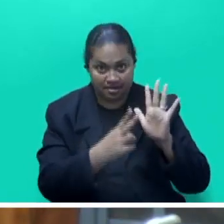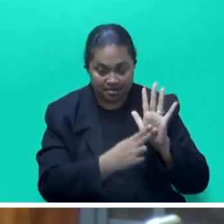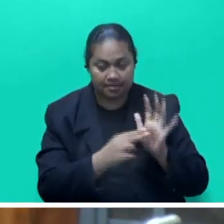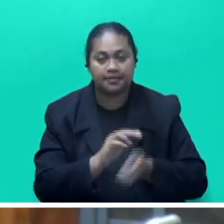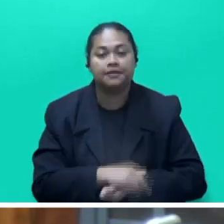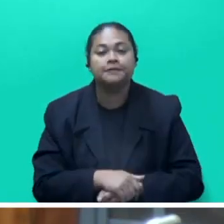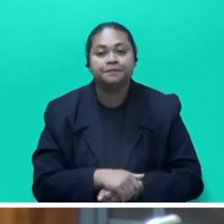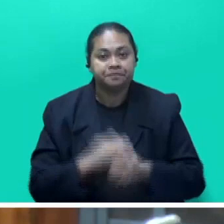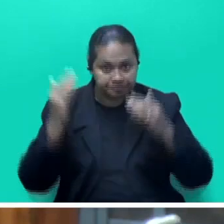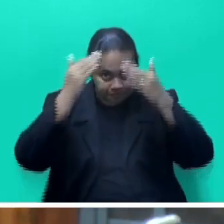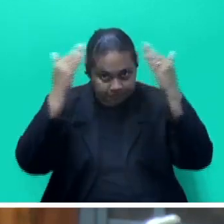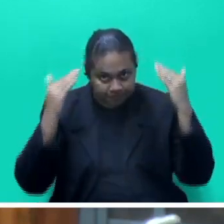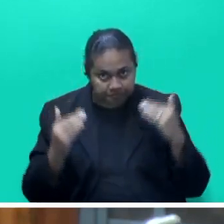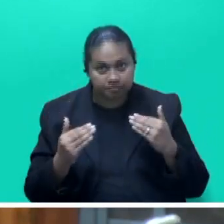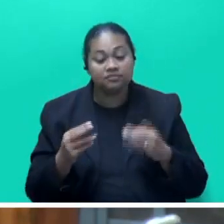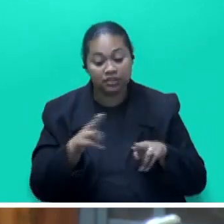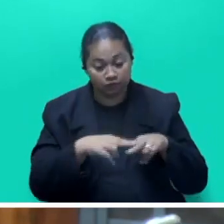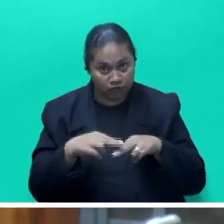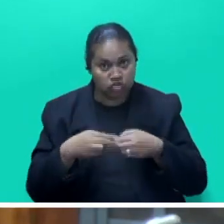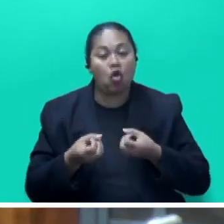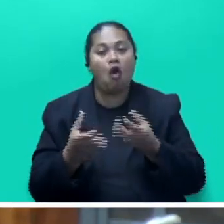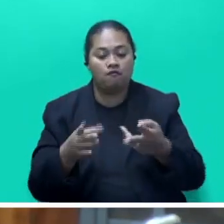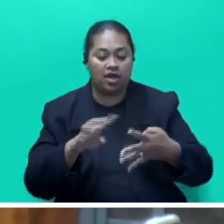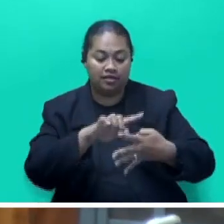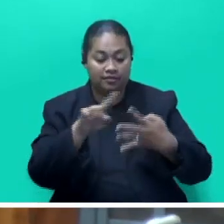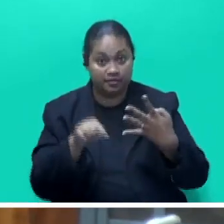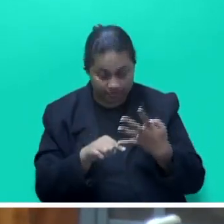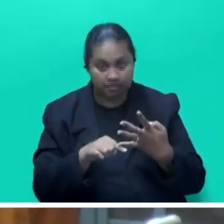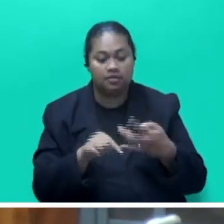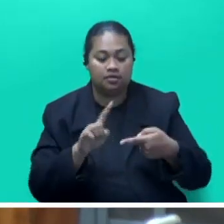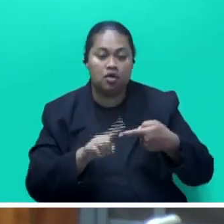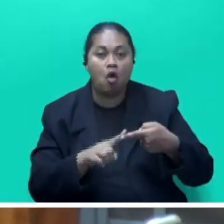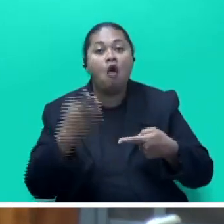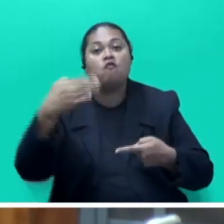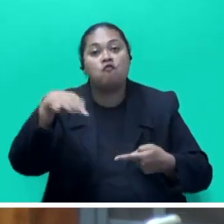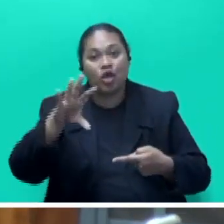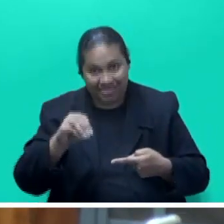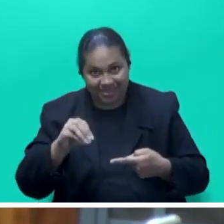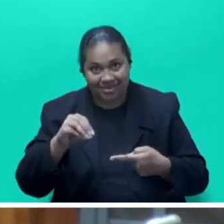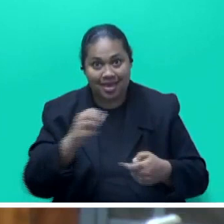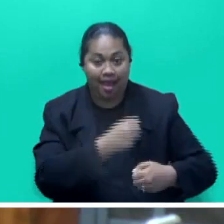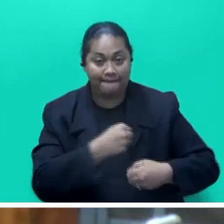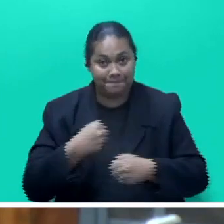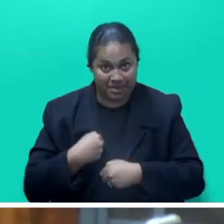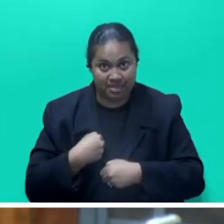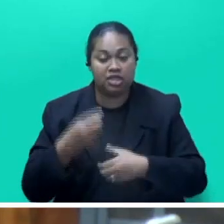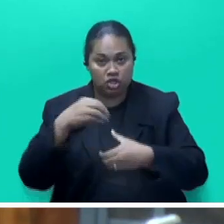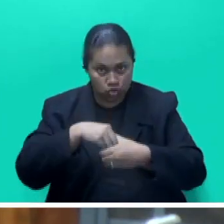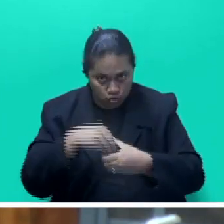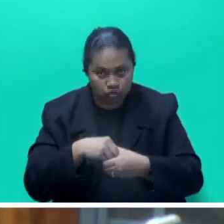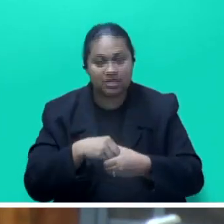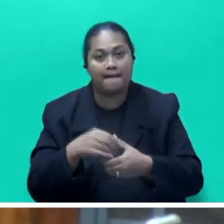Mr. Speaker, sir, Fiji managed to offer the following: 40 RFMF officials, which includes engineers and medical experts,